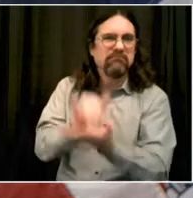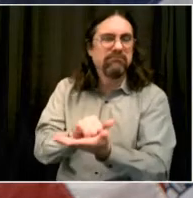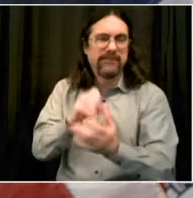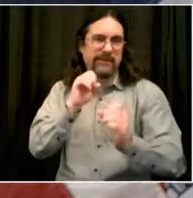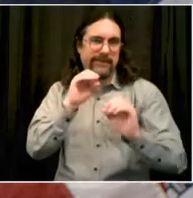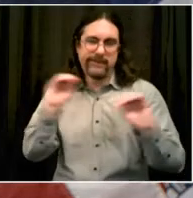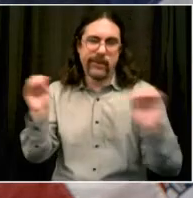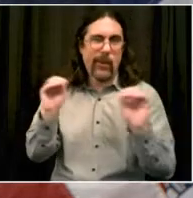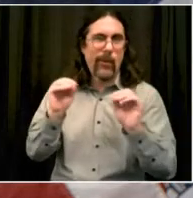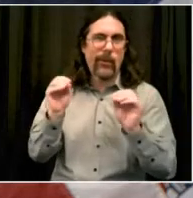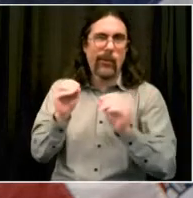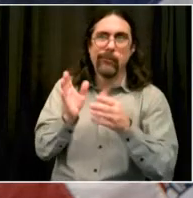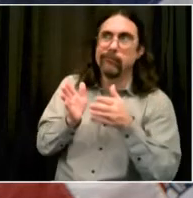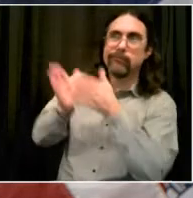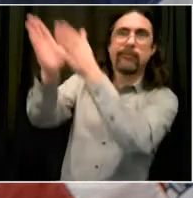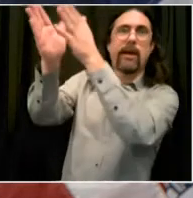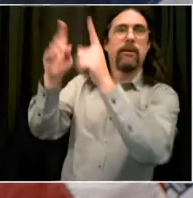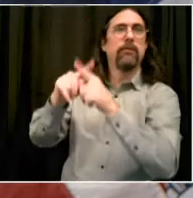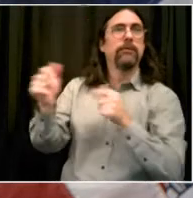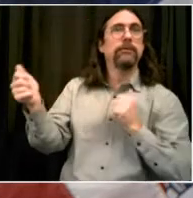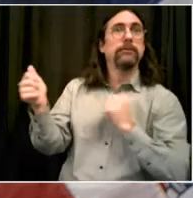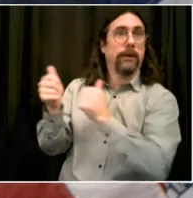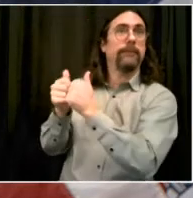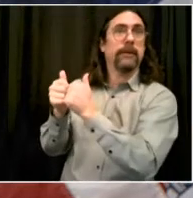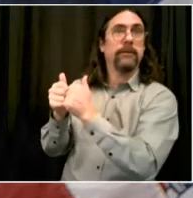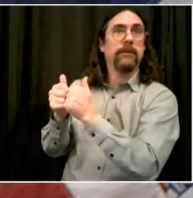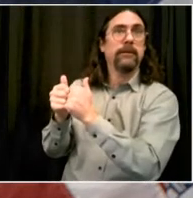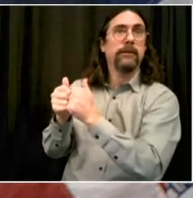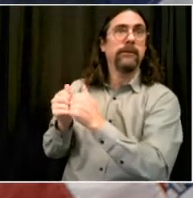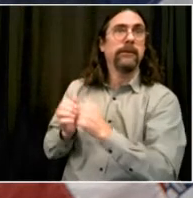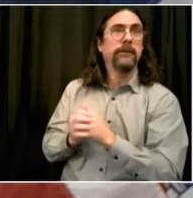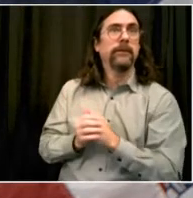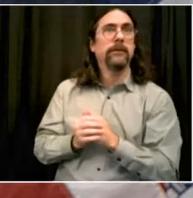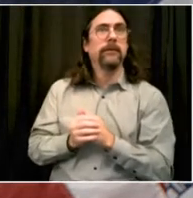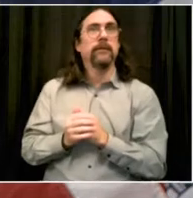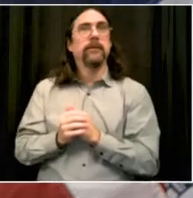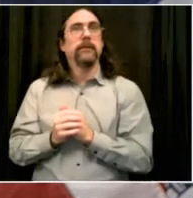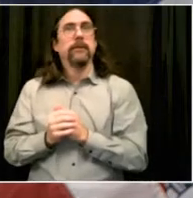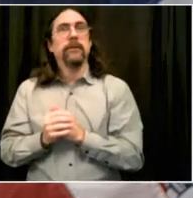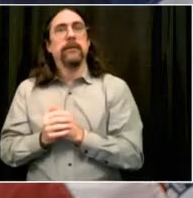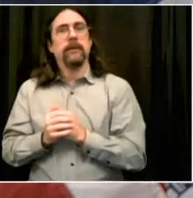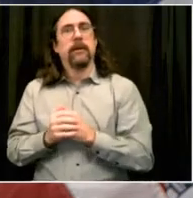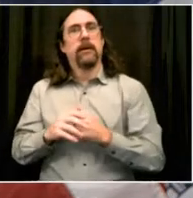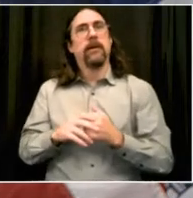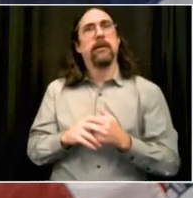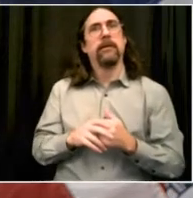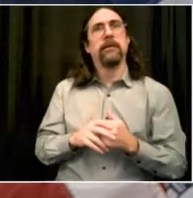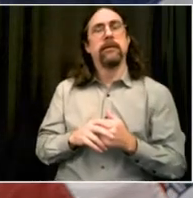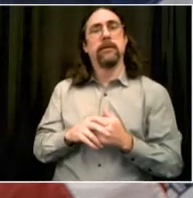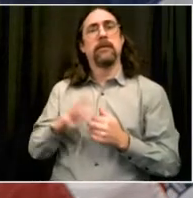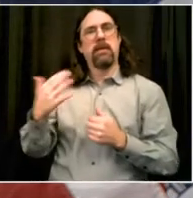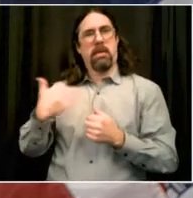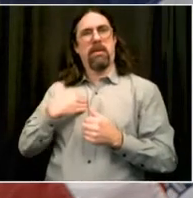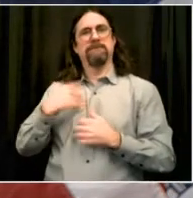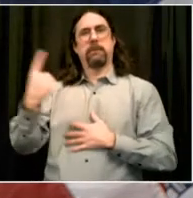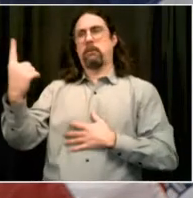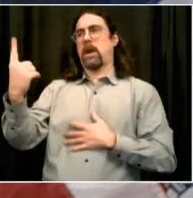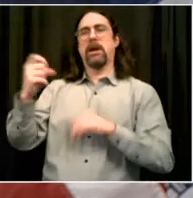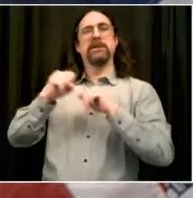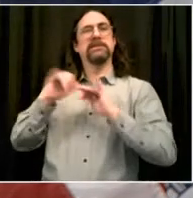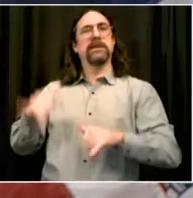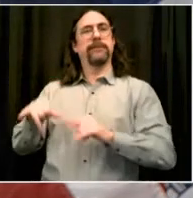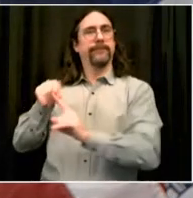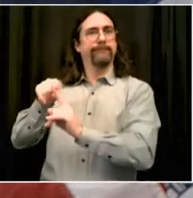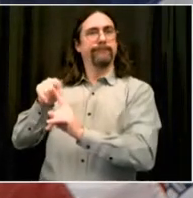of a broad city policy that would help address all these